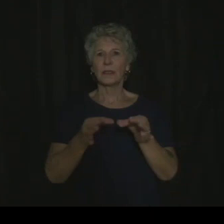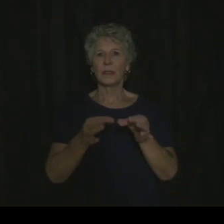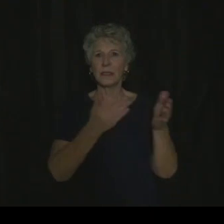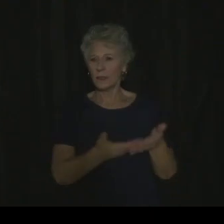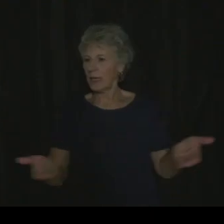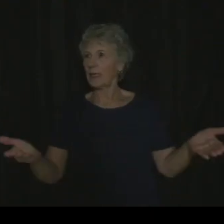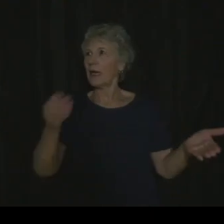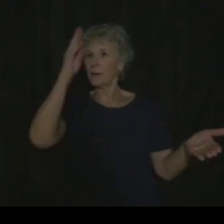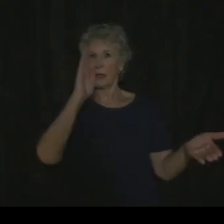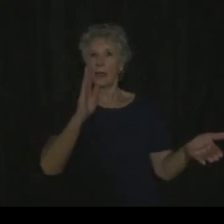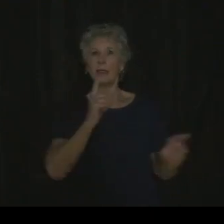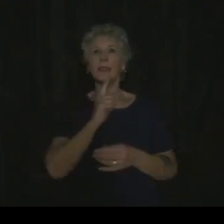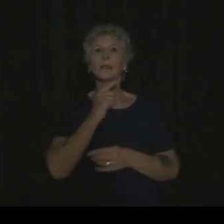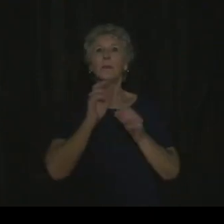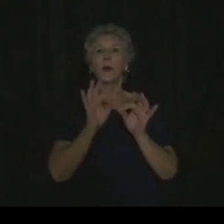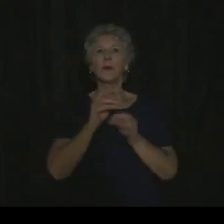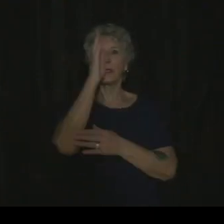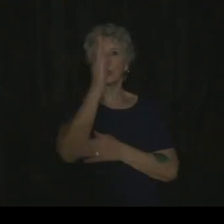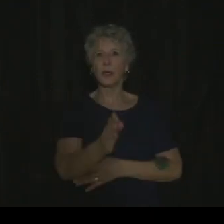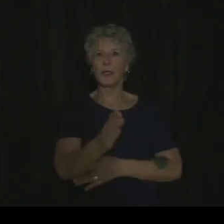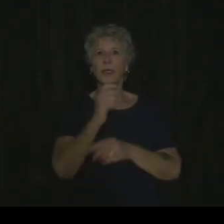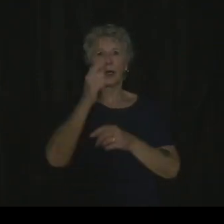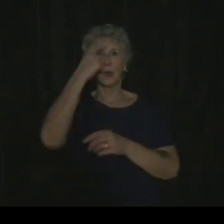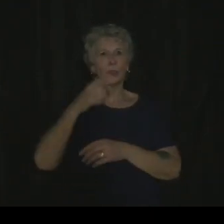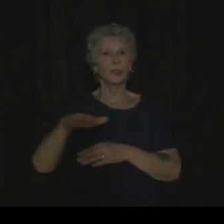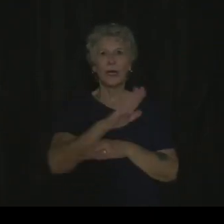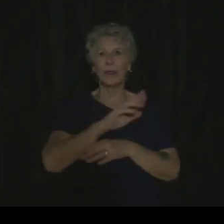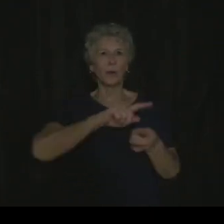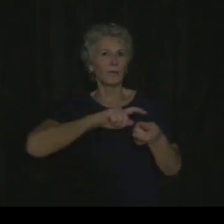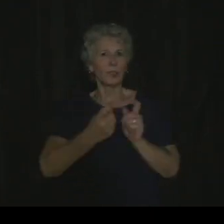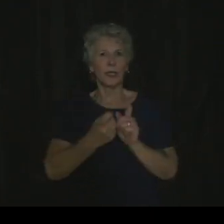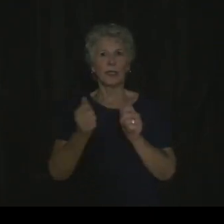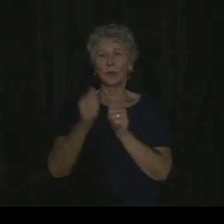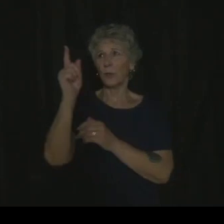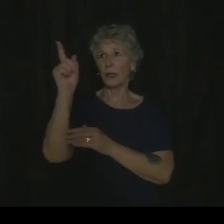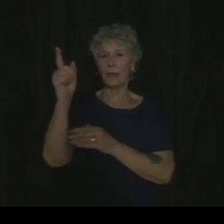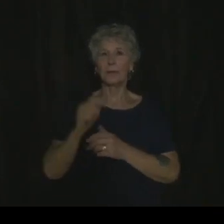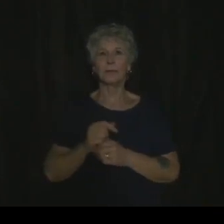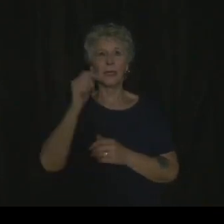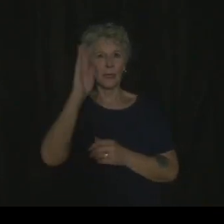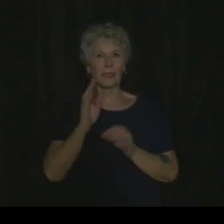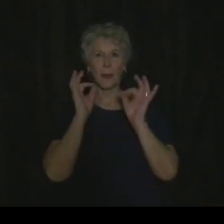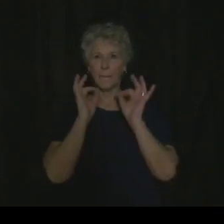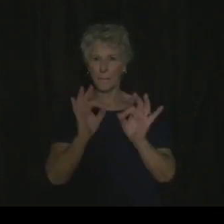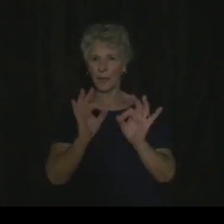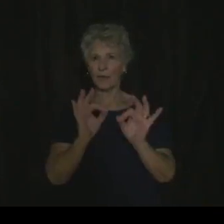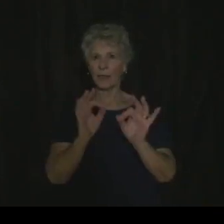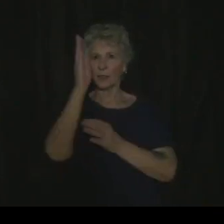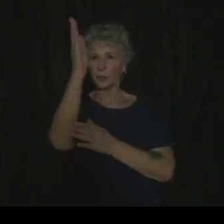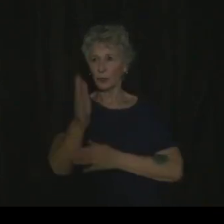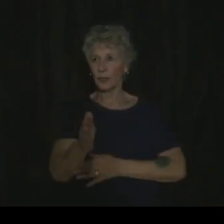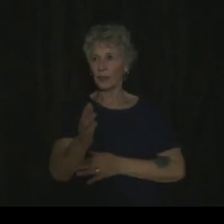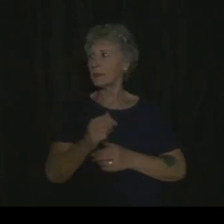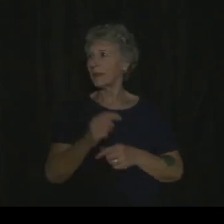perfectly straight. There is no shadow of turning with him. God's absolute straightness means that